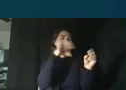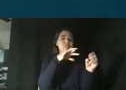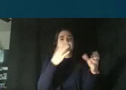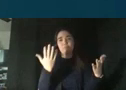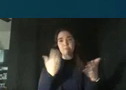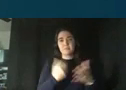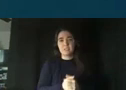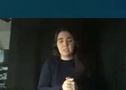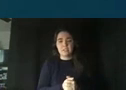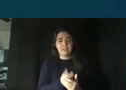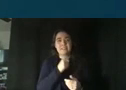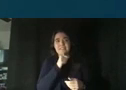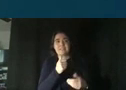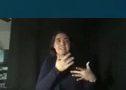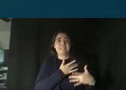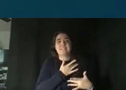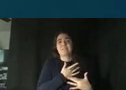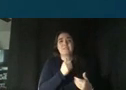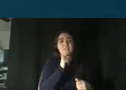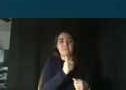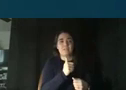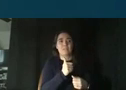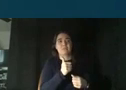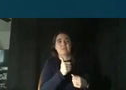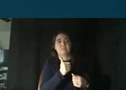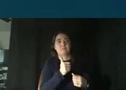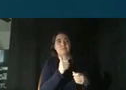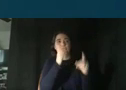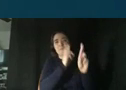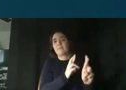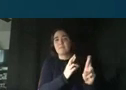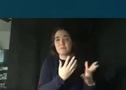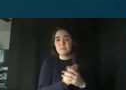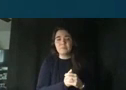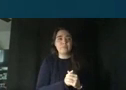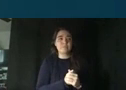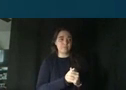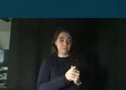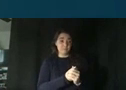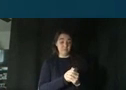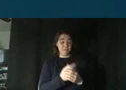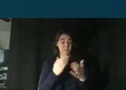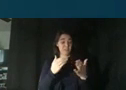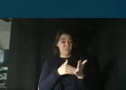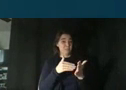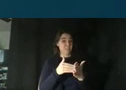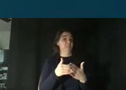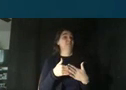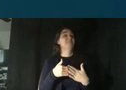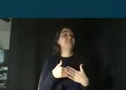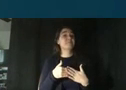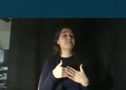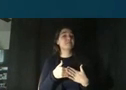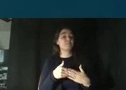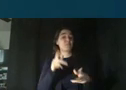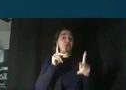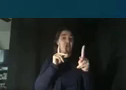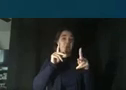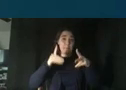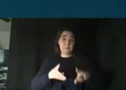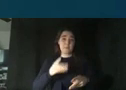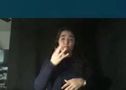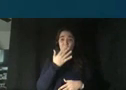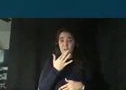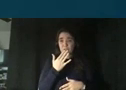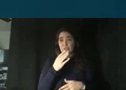should be done. Oftentimes, when we have a person of color character or a person who